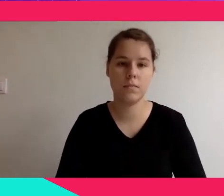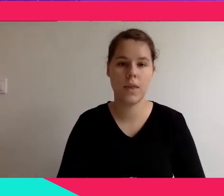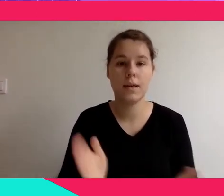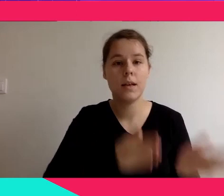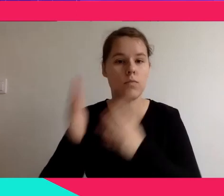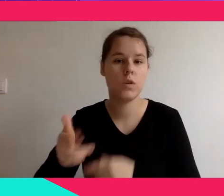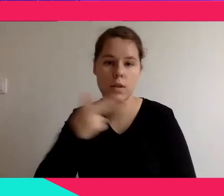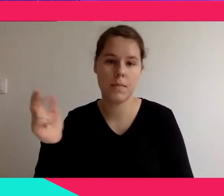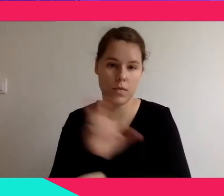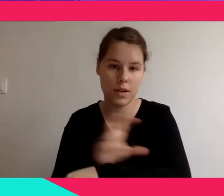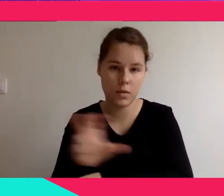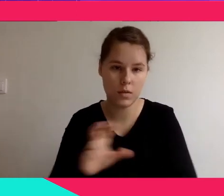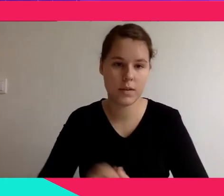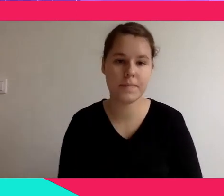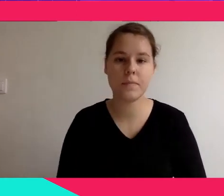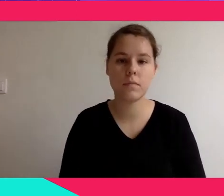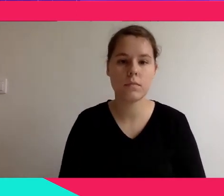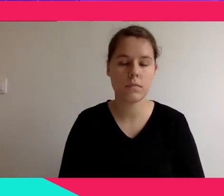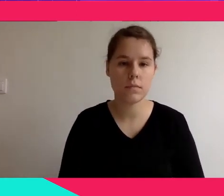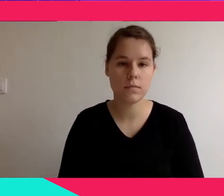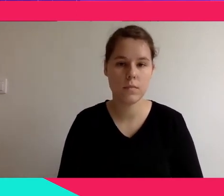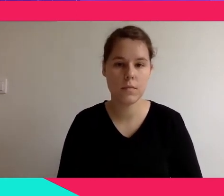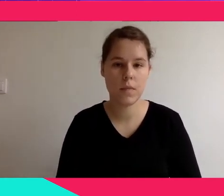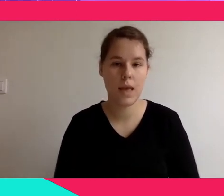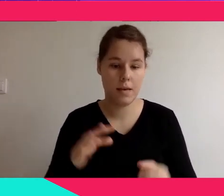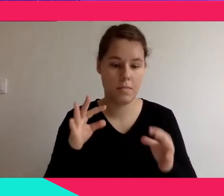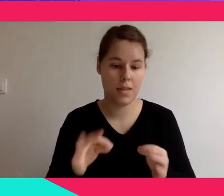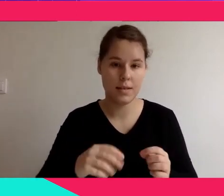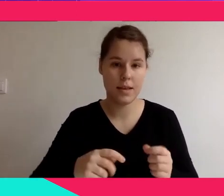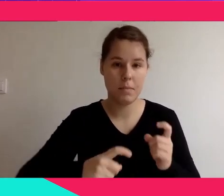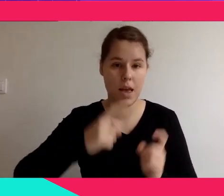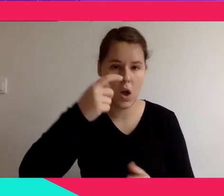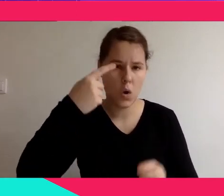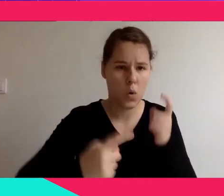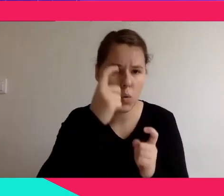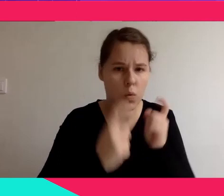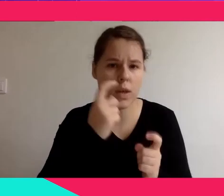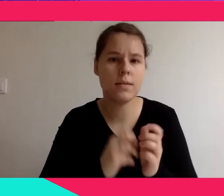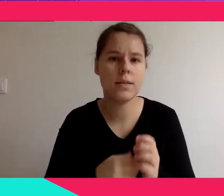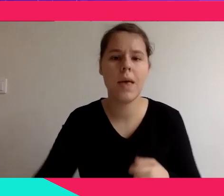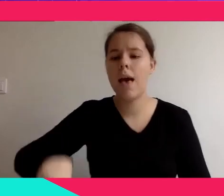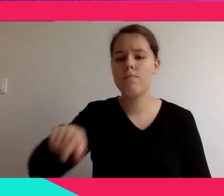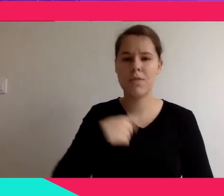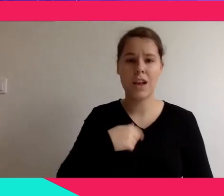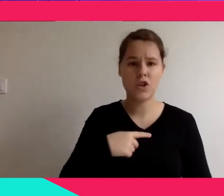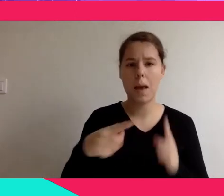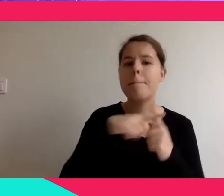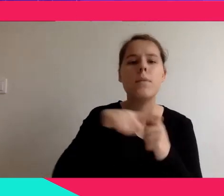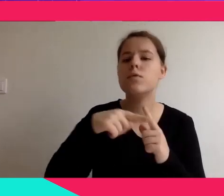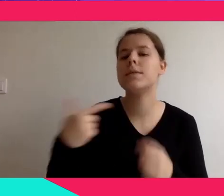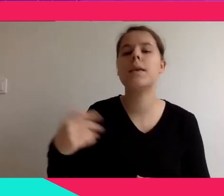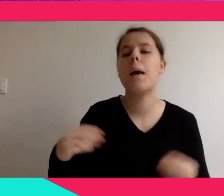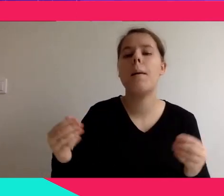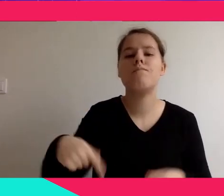main assets in this competition for our audience's attention? Yeah, I see that as